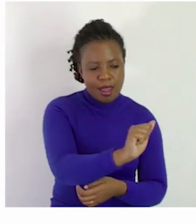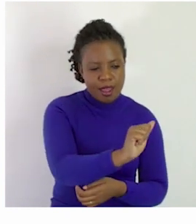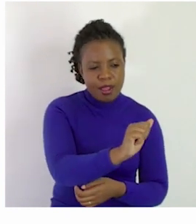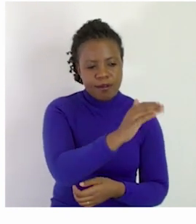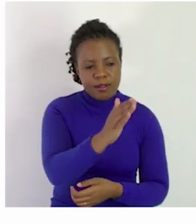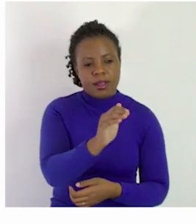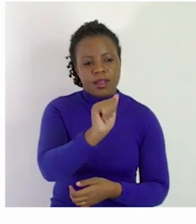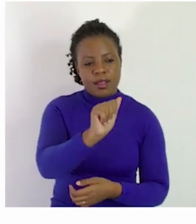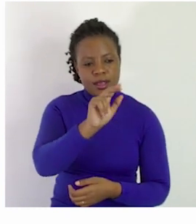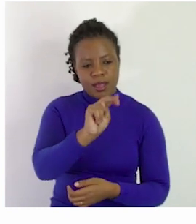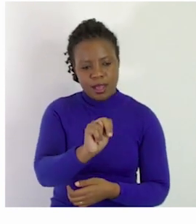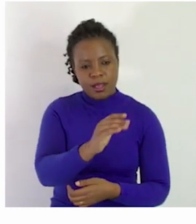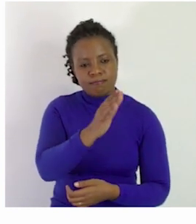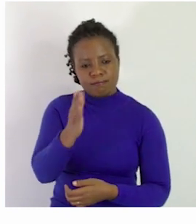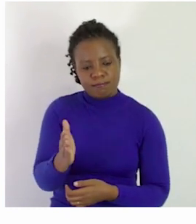and